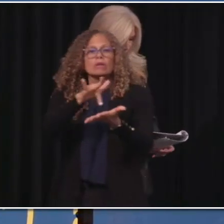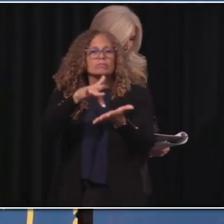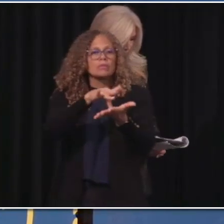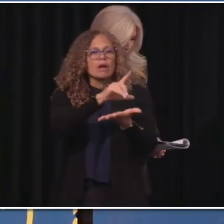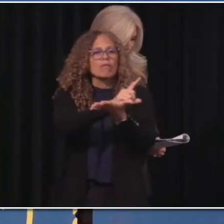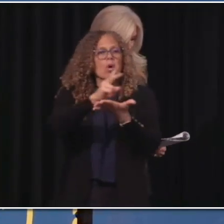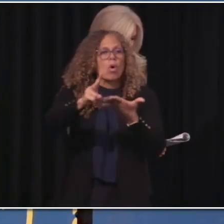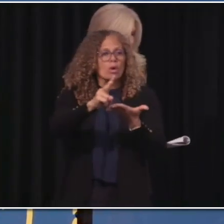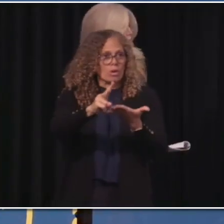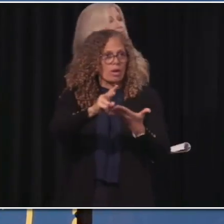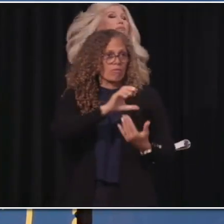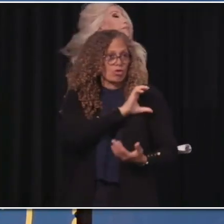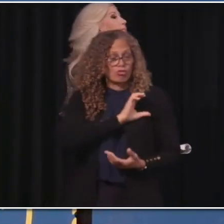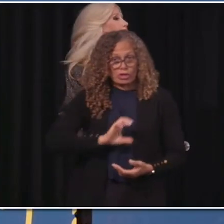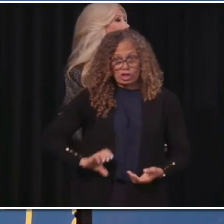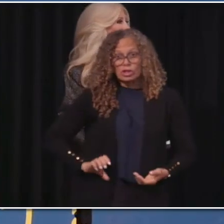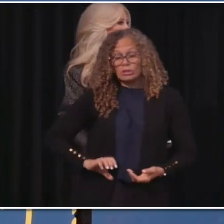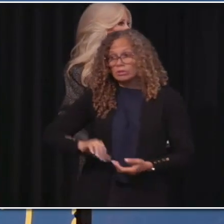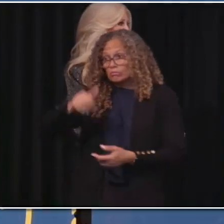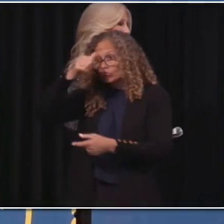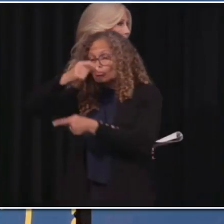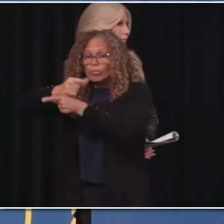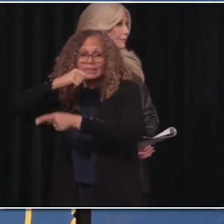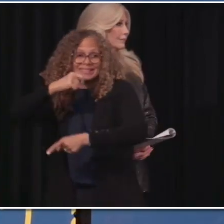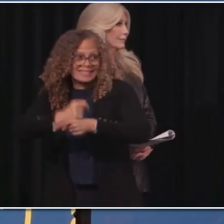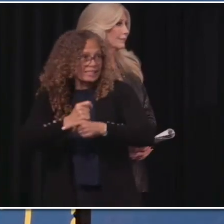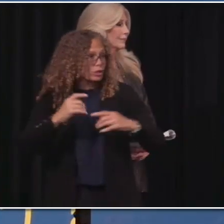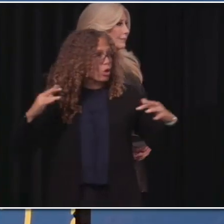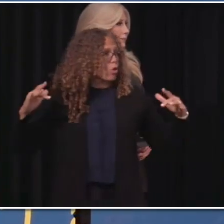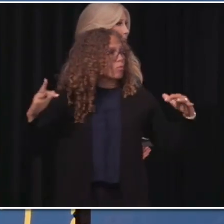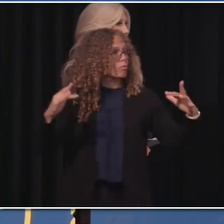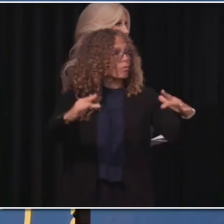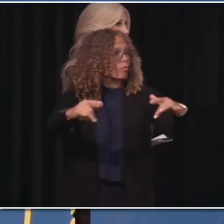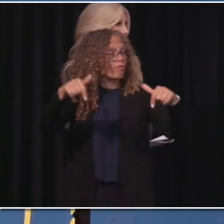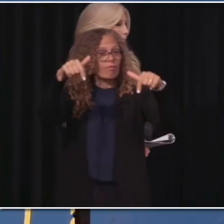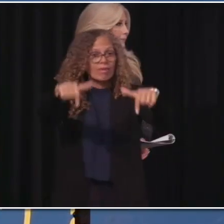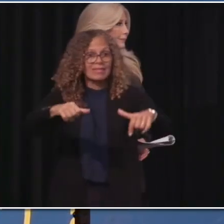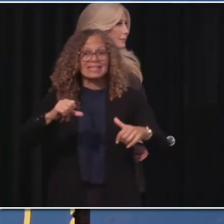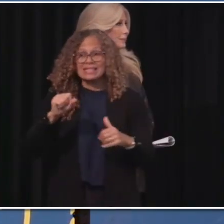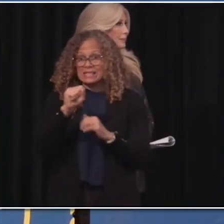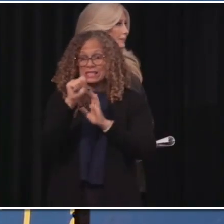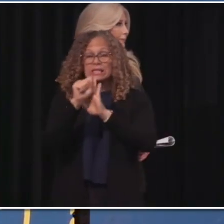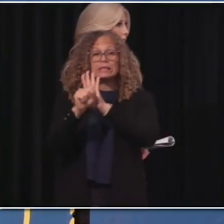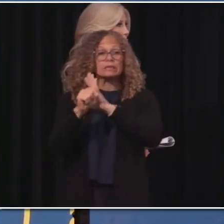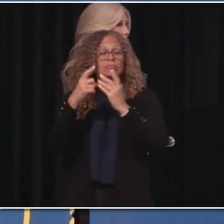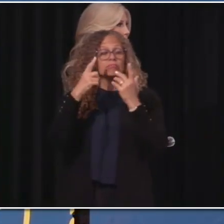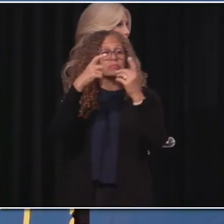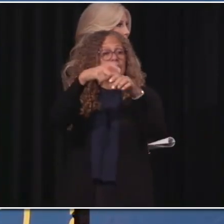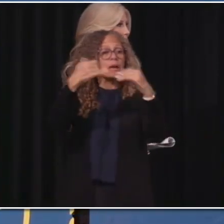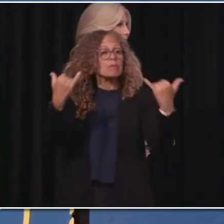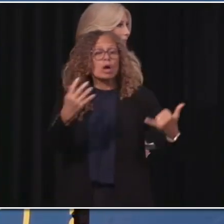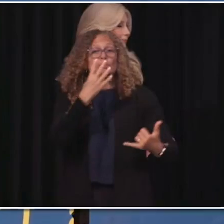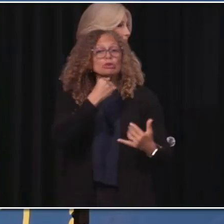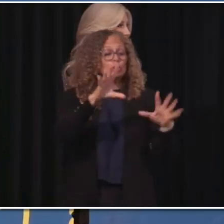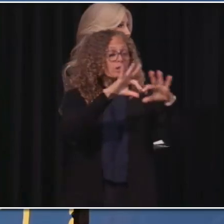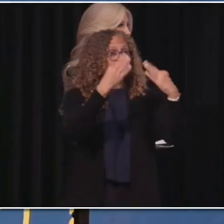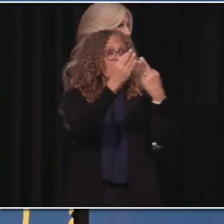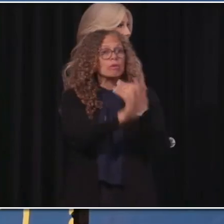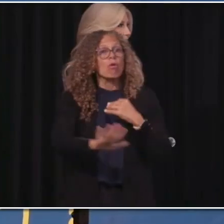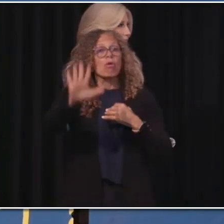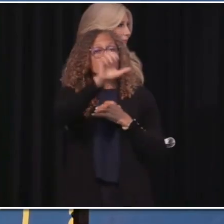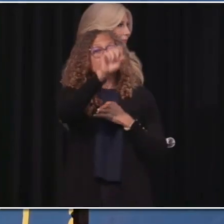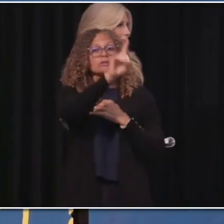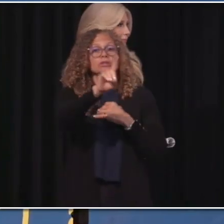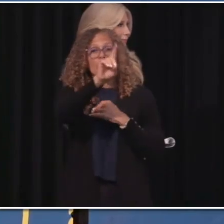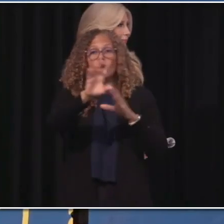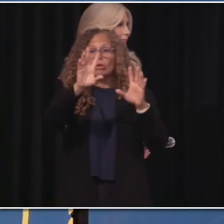our Christian siblings, we gather in the spirit of the season, a time when Jewish families across San Diego and around